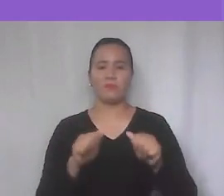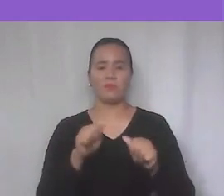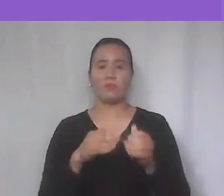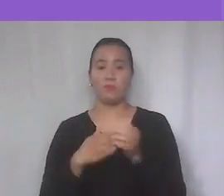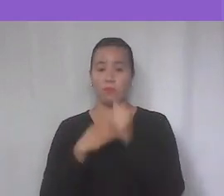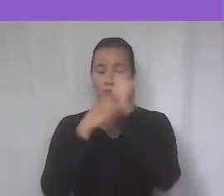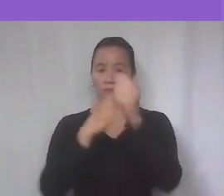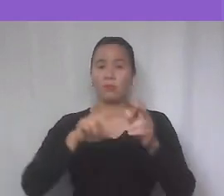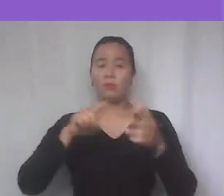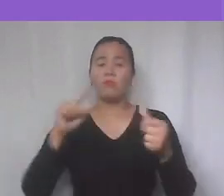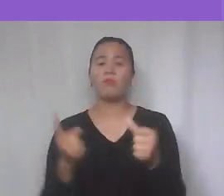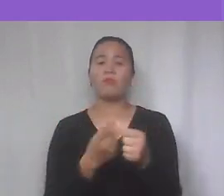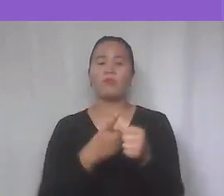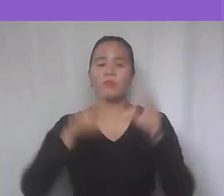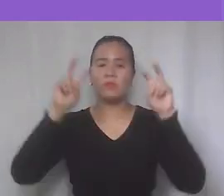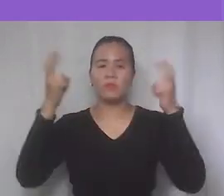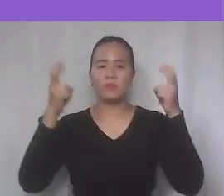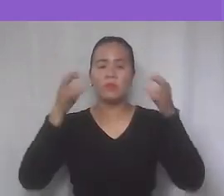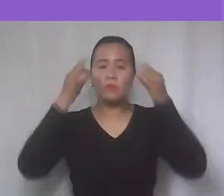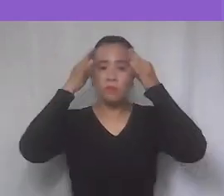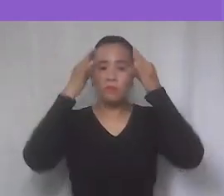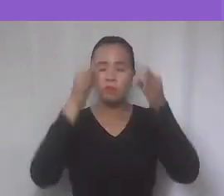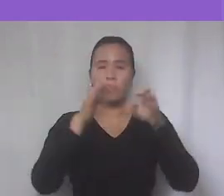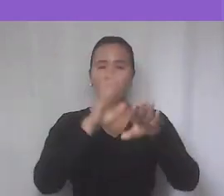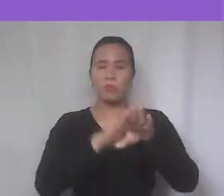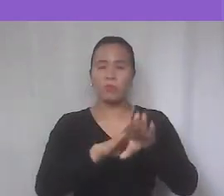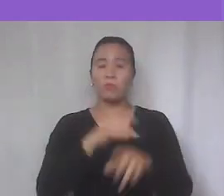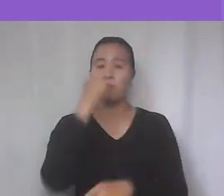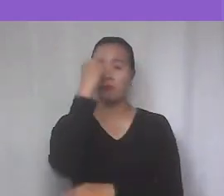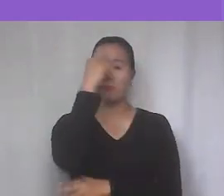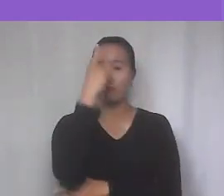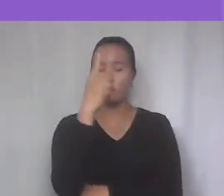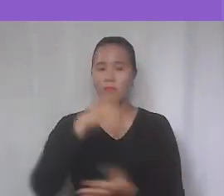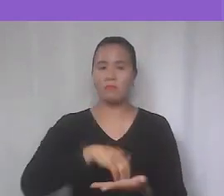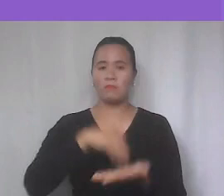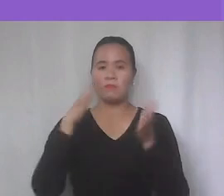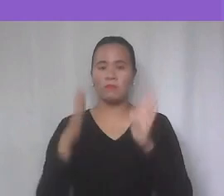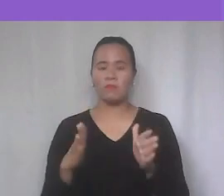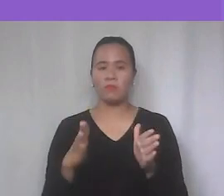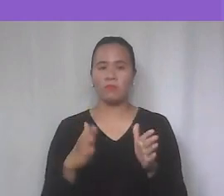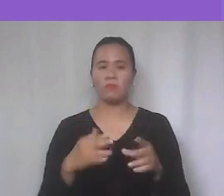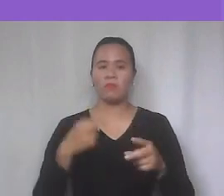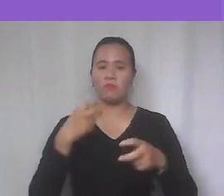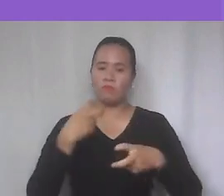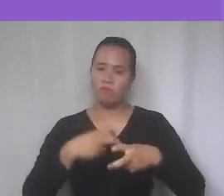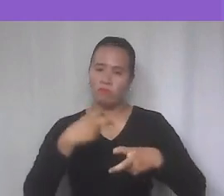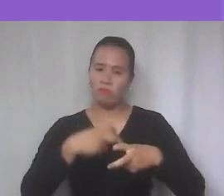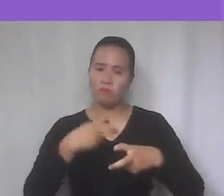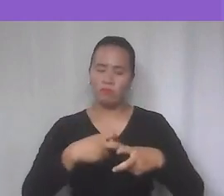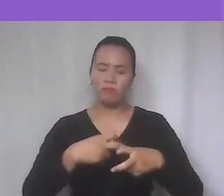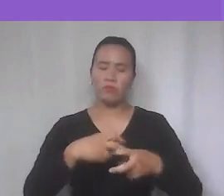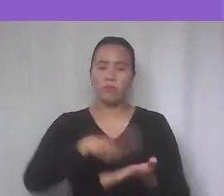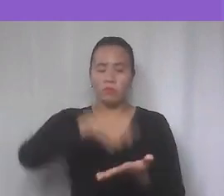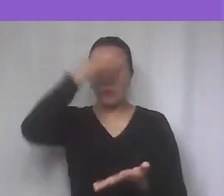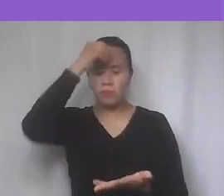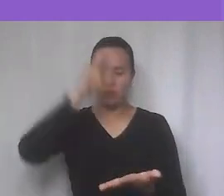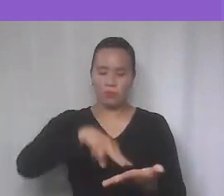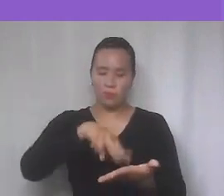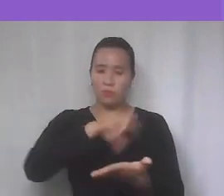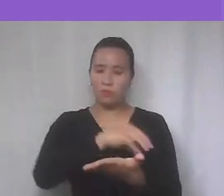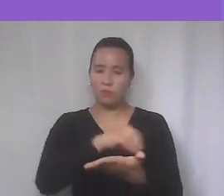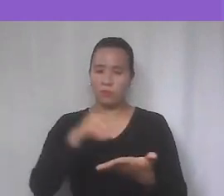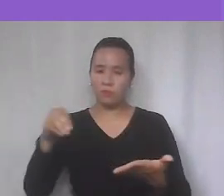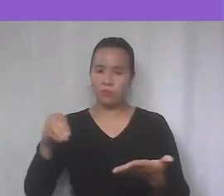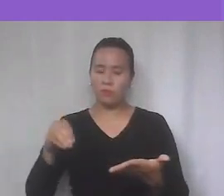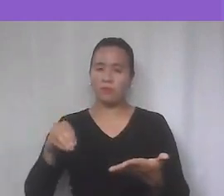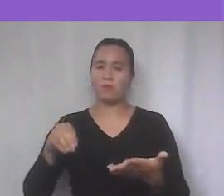topic, which focuses on understanding students' challenges in learning to read and write. This topic explains